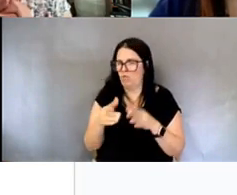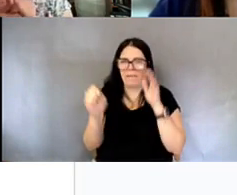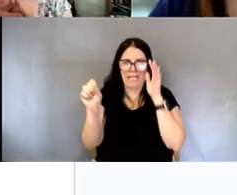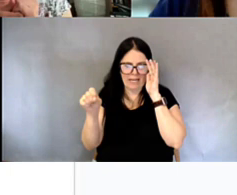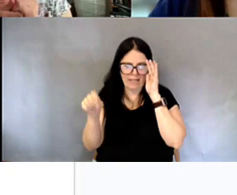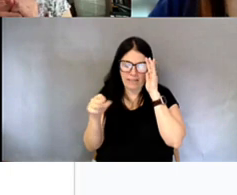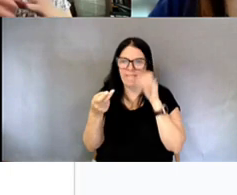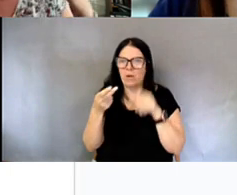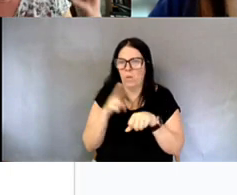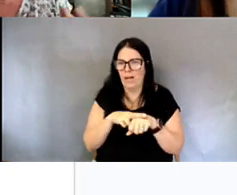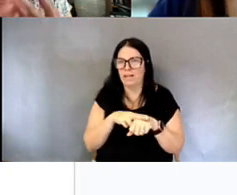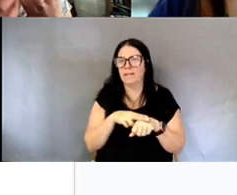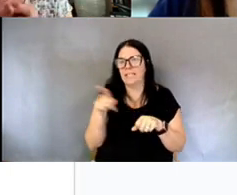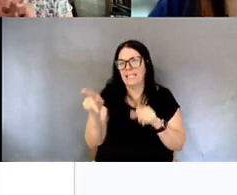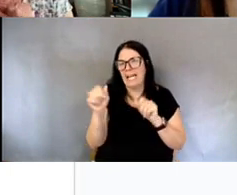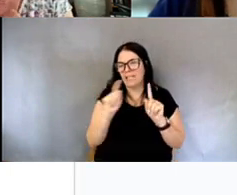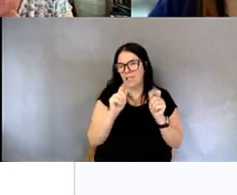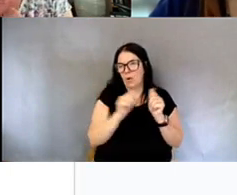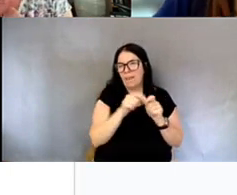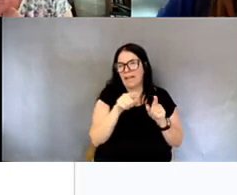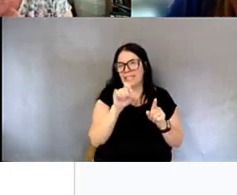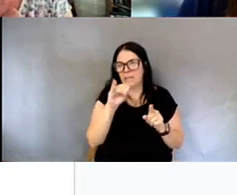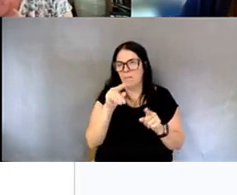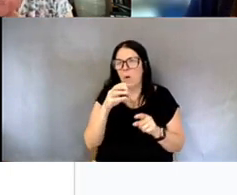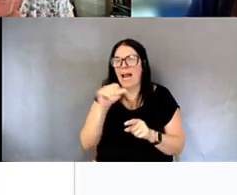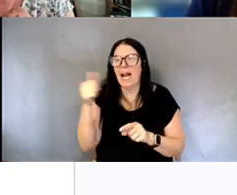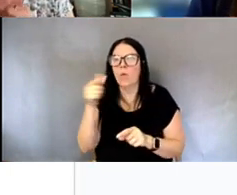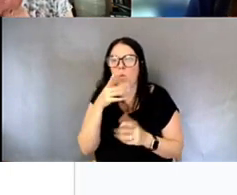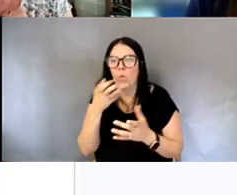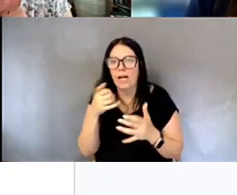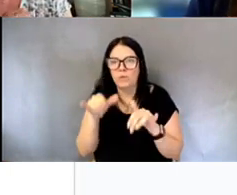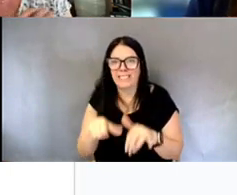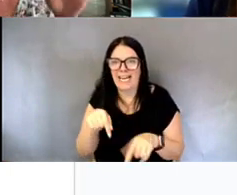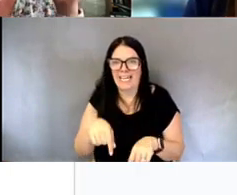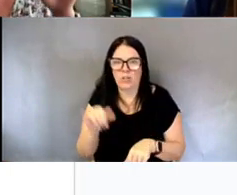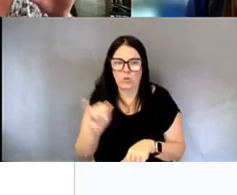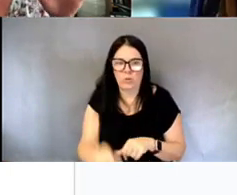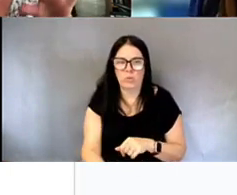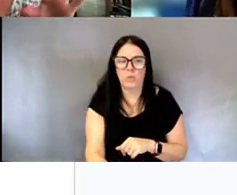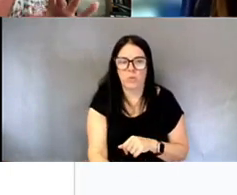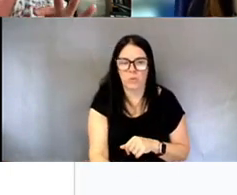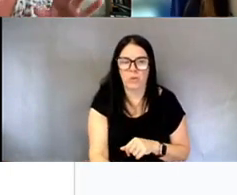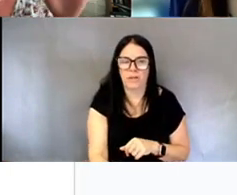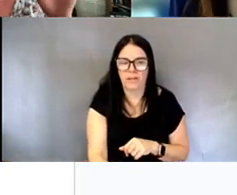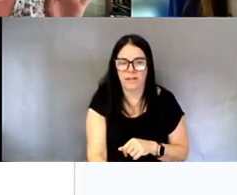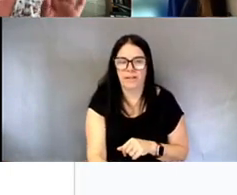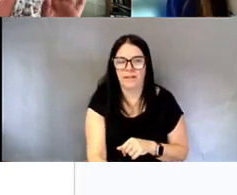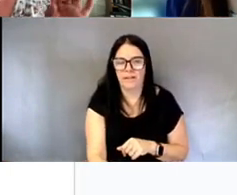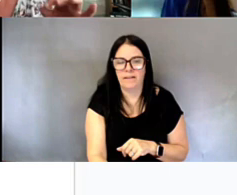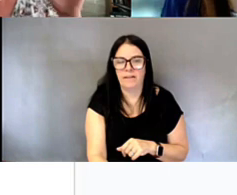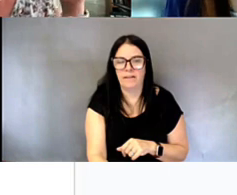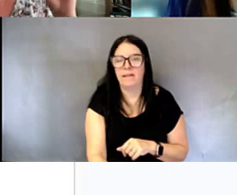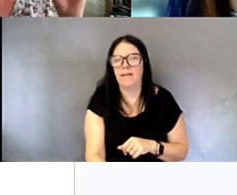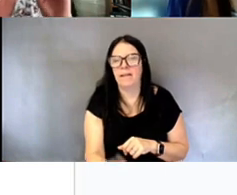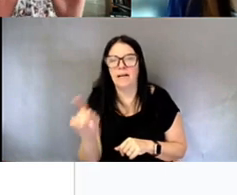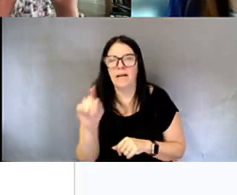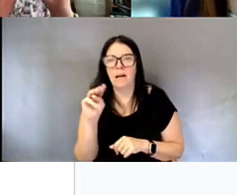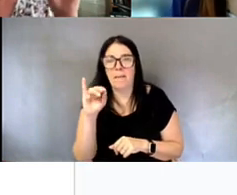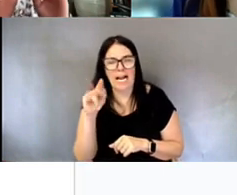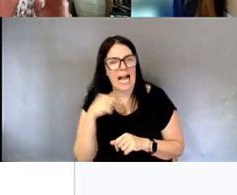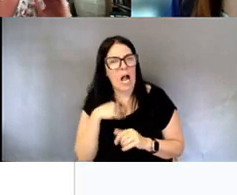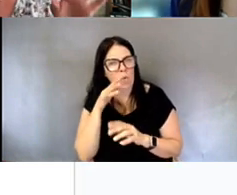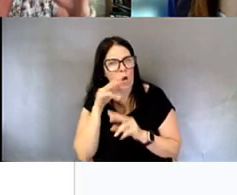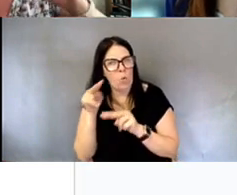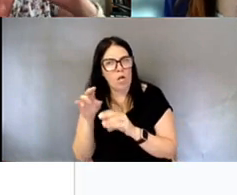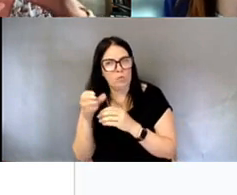have a conversation with Simone and a few of those who may want to stay in here as well. I will monitor the breakout room. So if